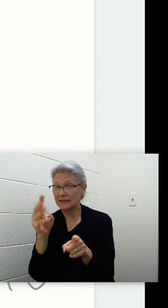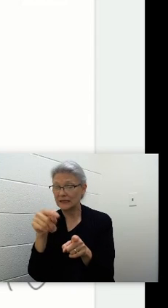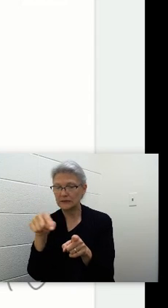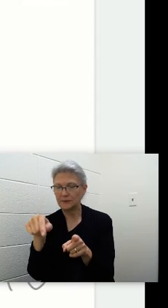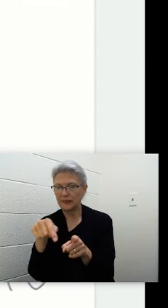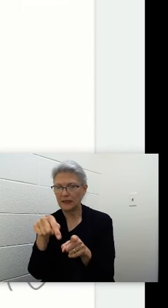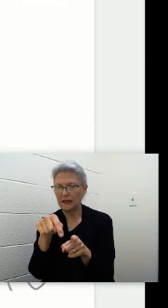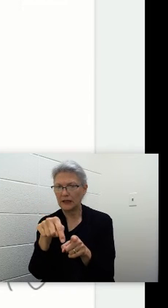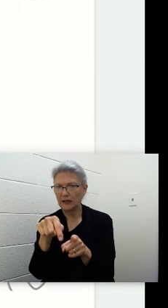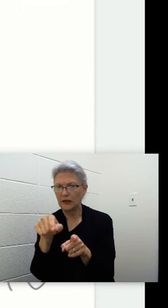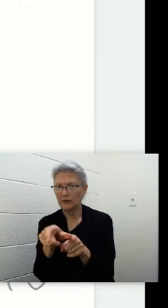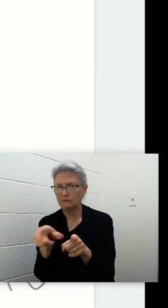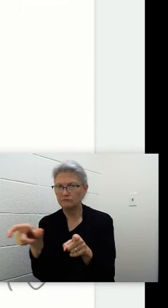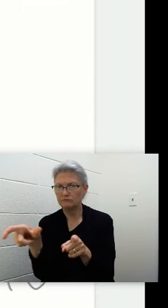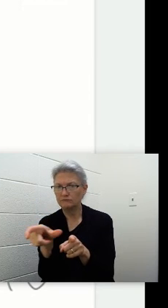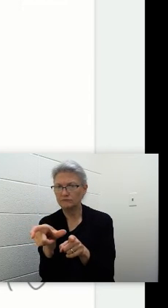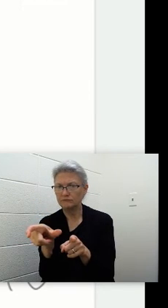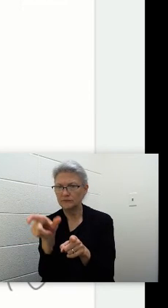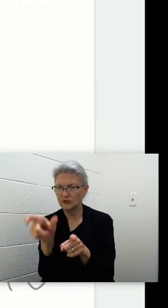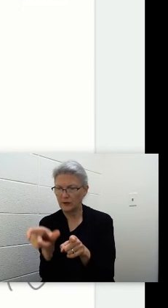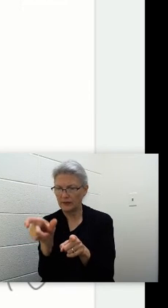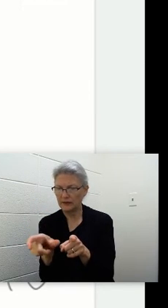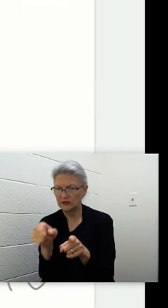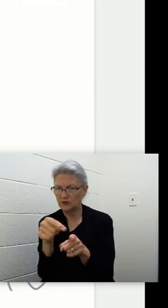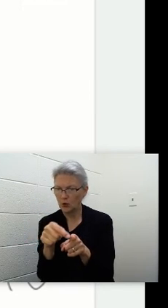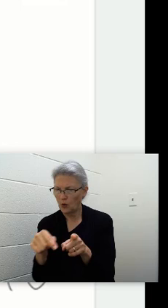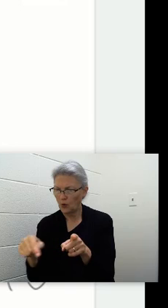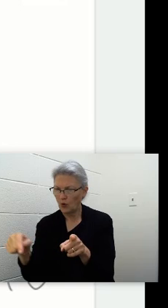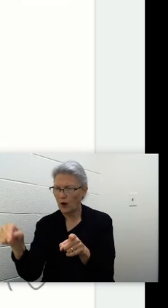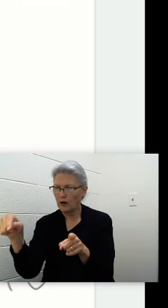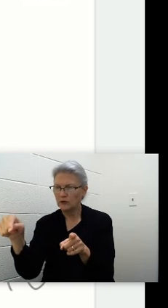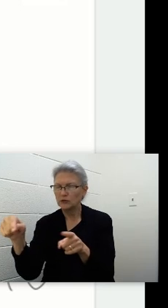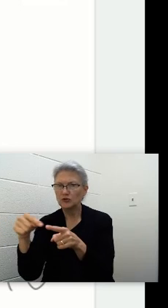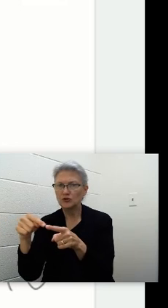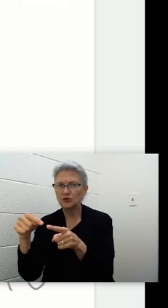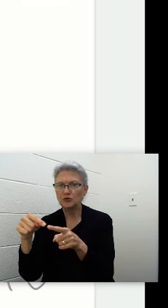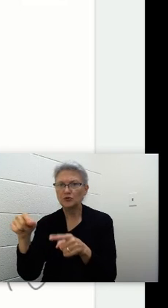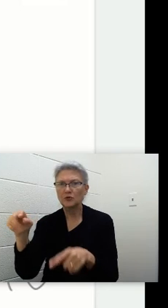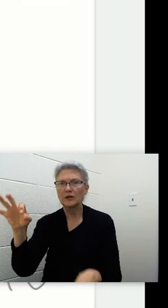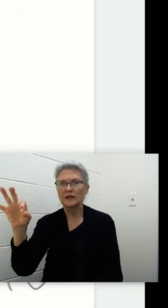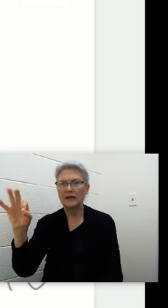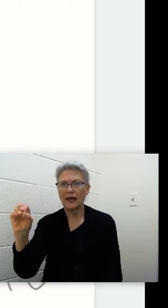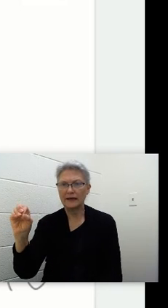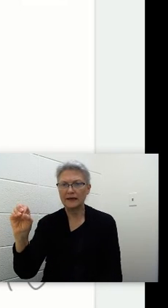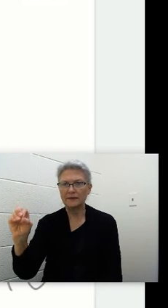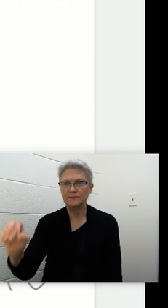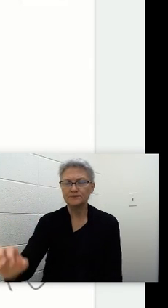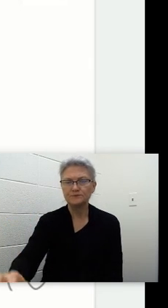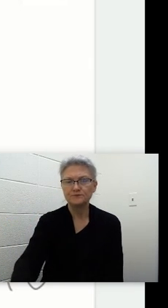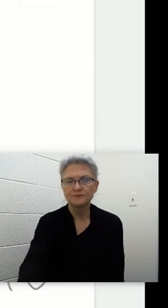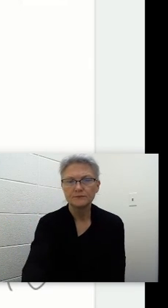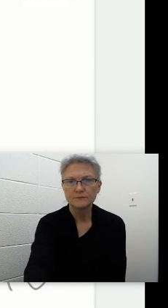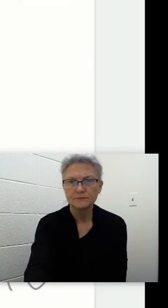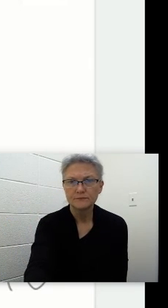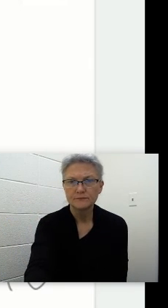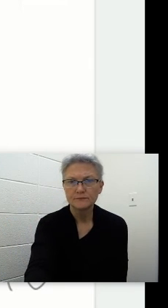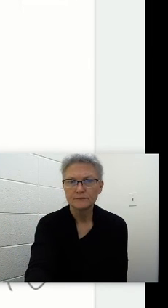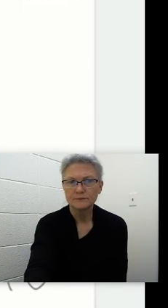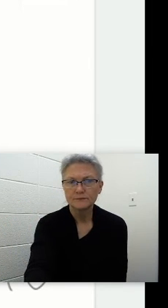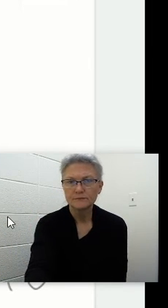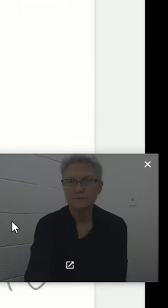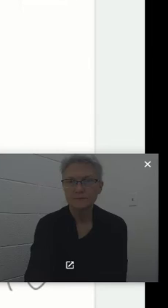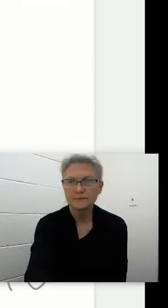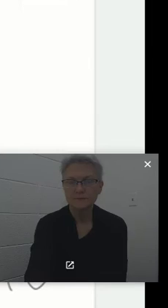be, the next tick over. Okay, so that means that I would need to round 86 to